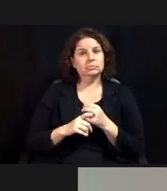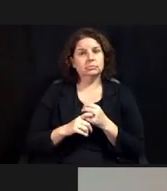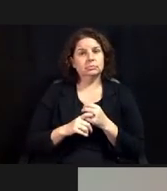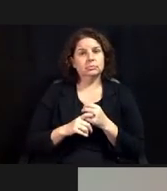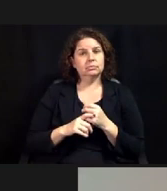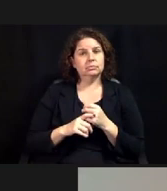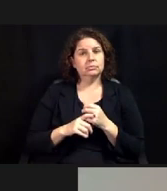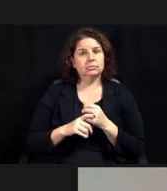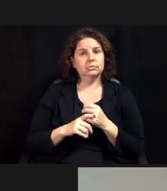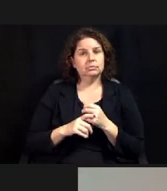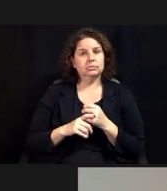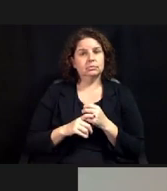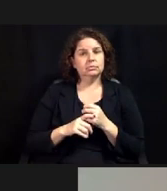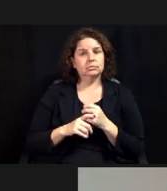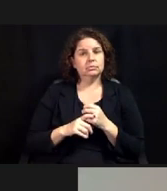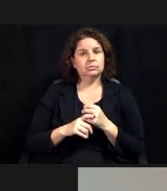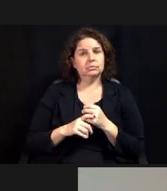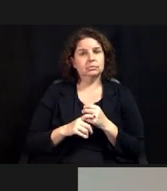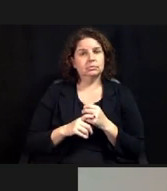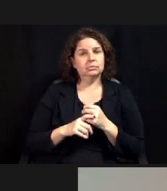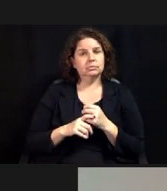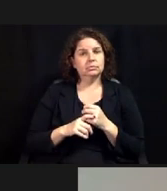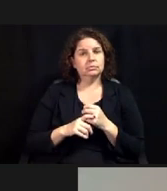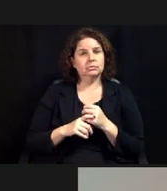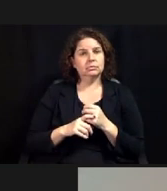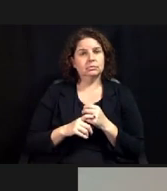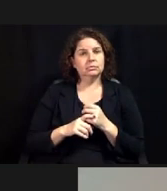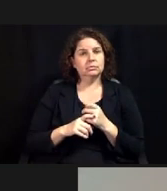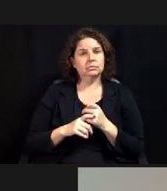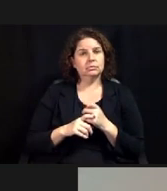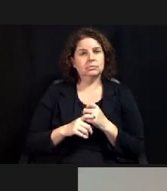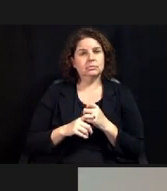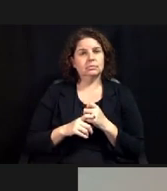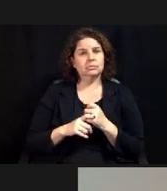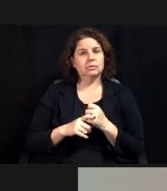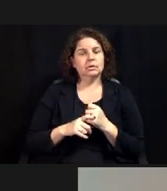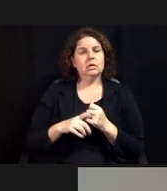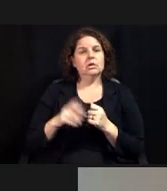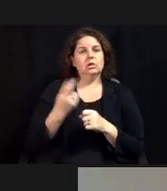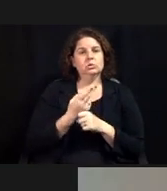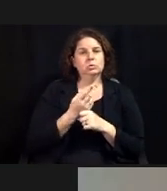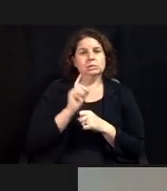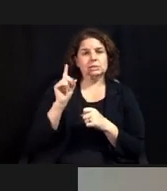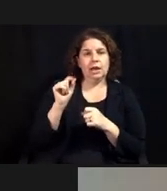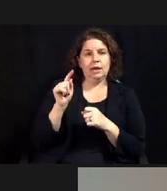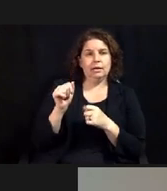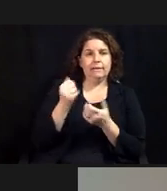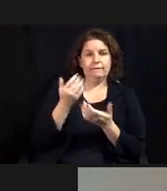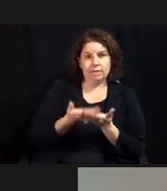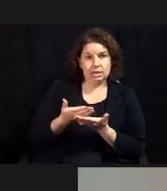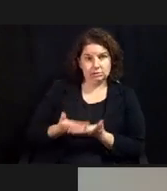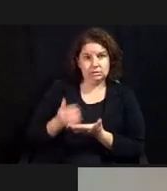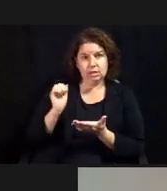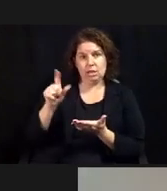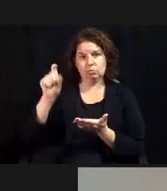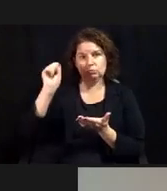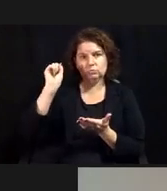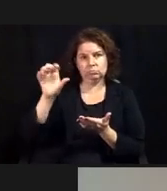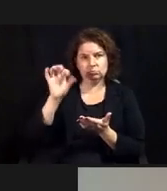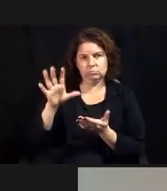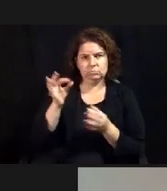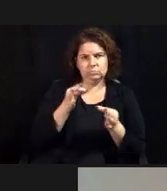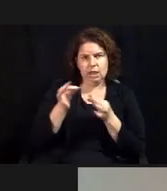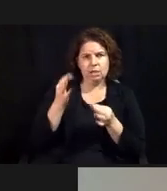it touches on schools. Using data and facts, can you explain how it is that schools can be